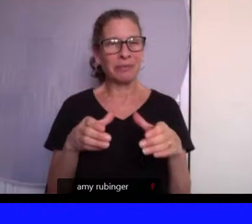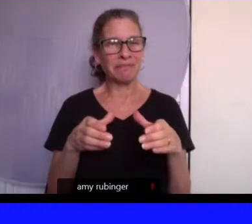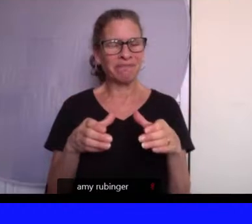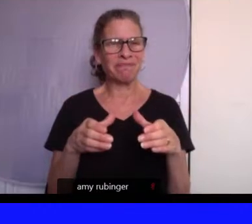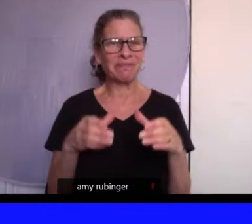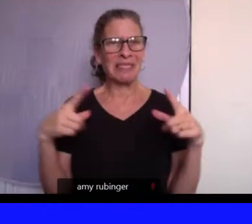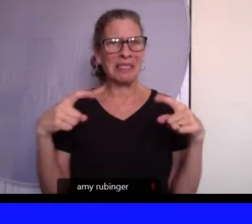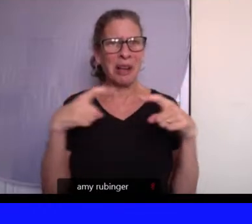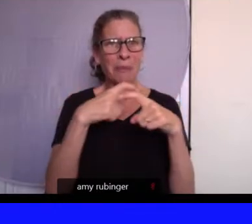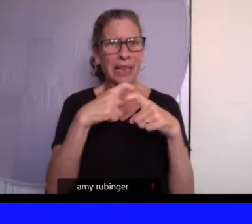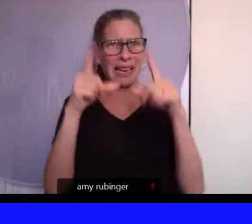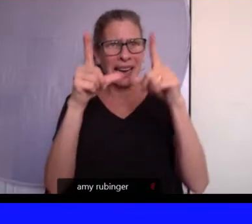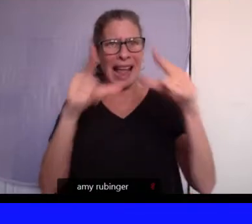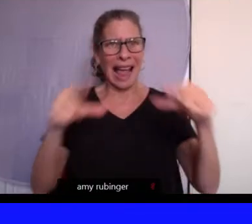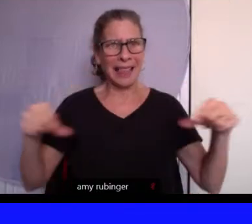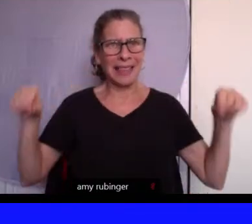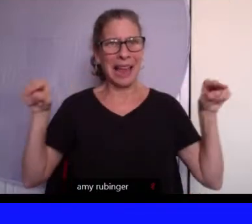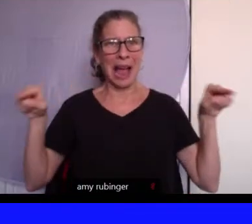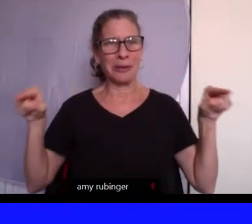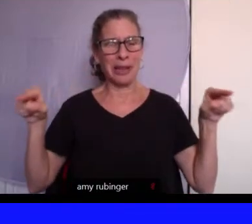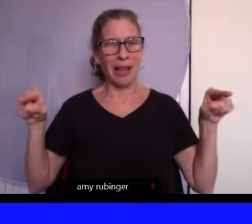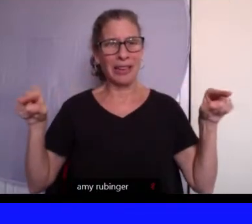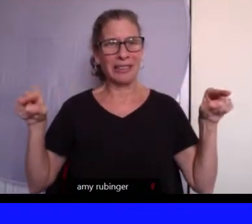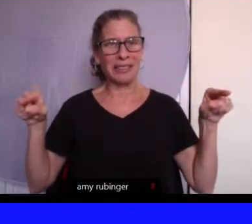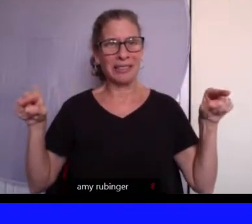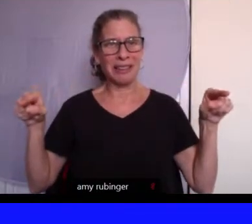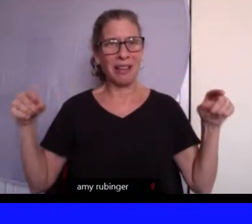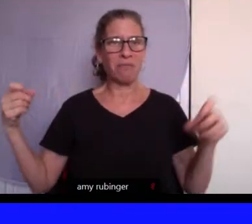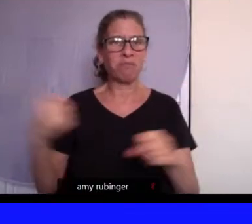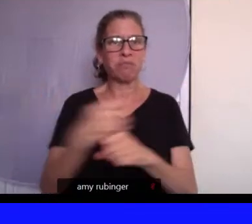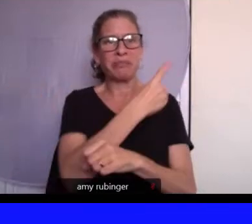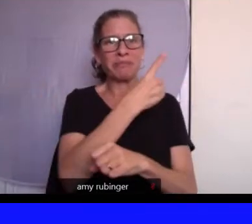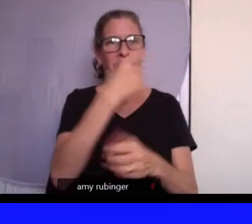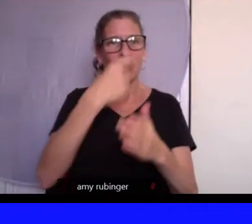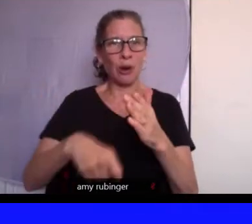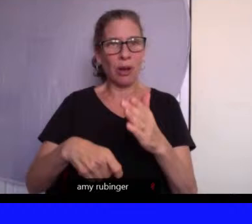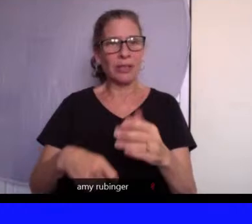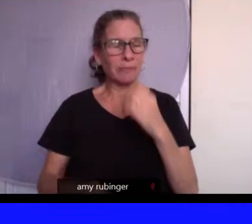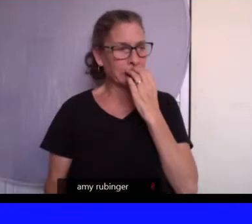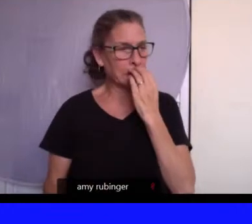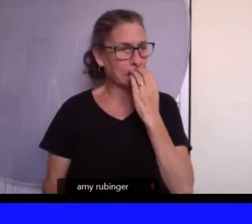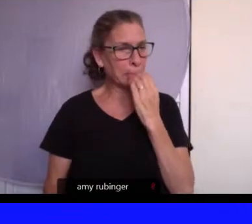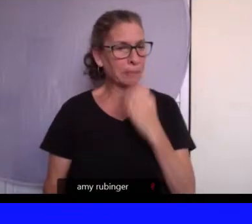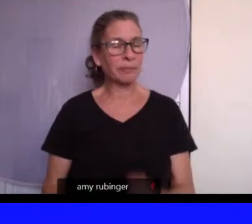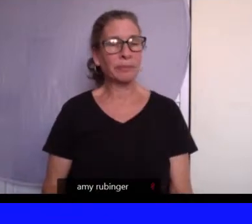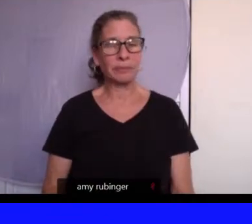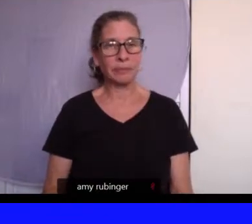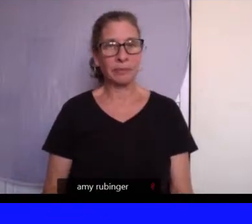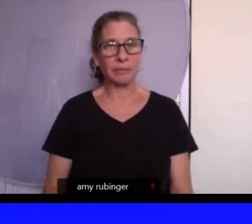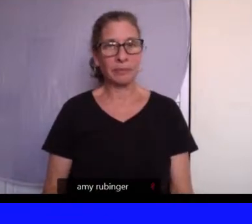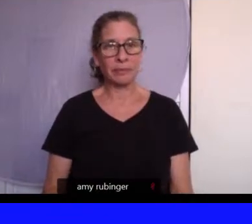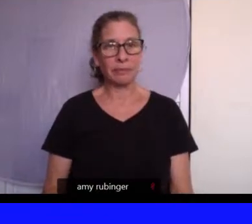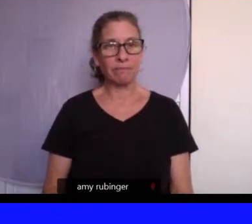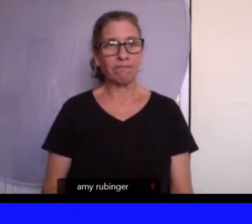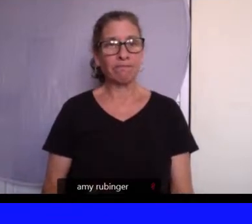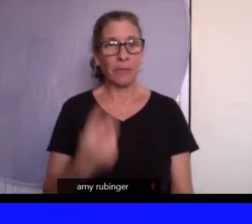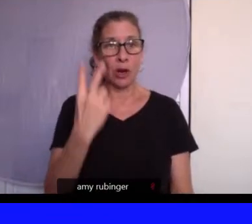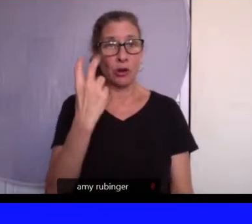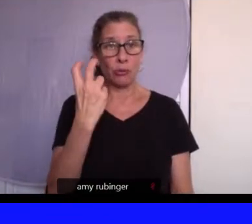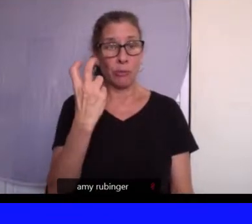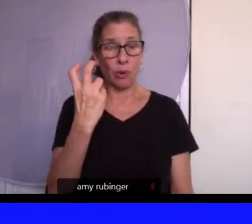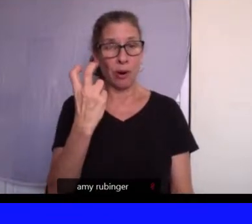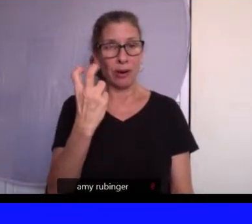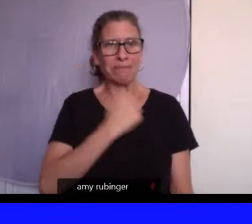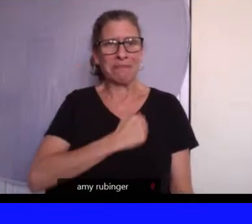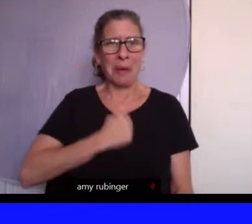that. So we know, and we've known for some time, that our